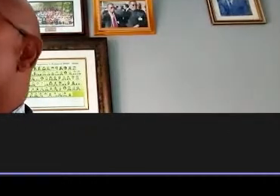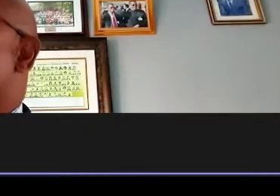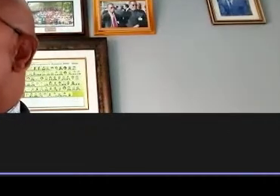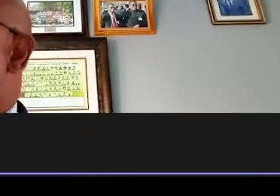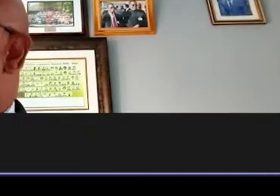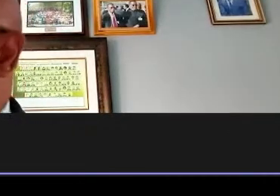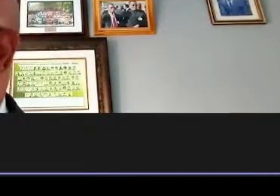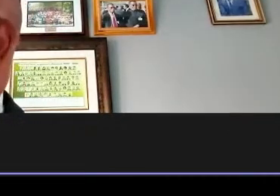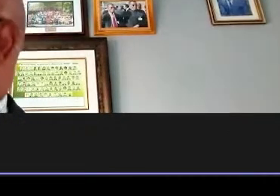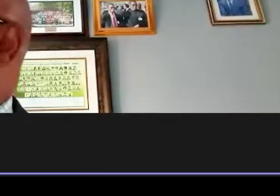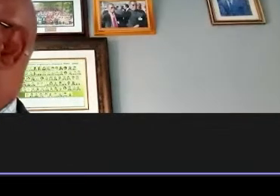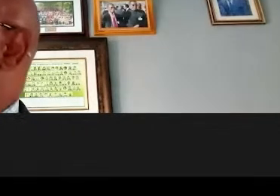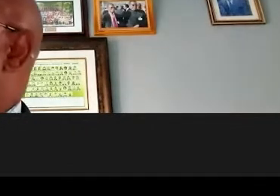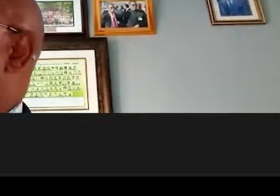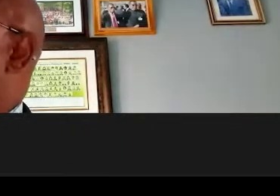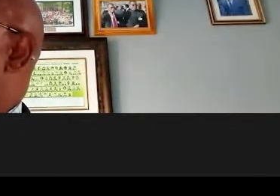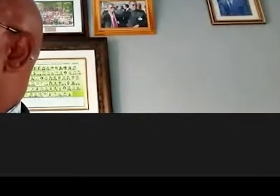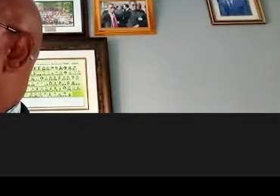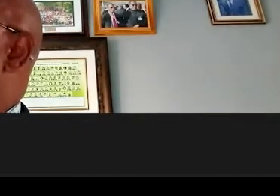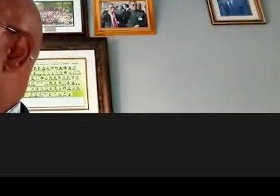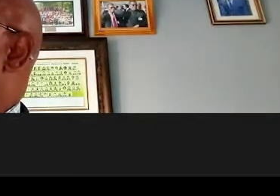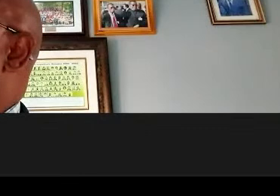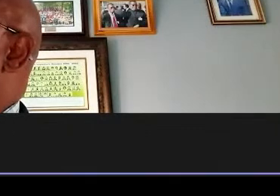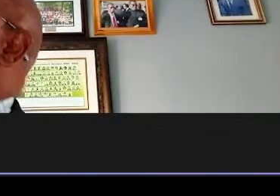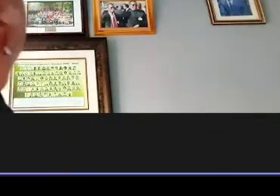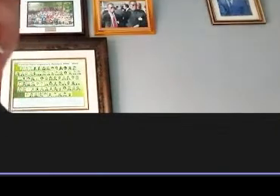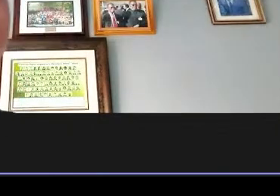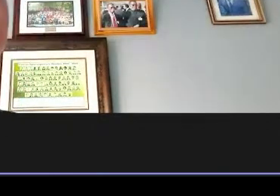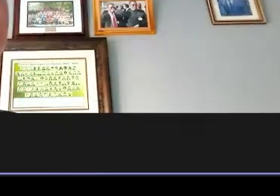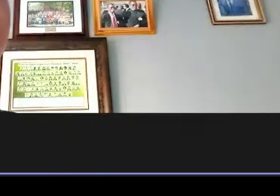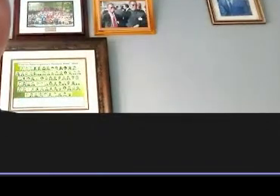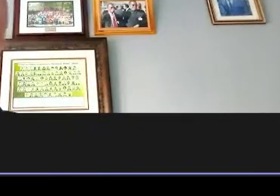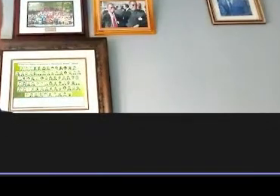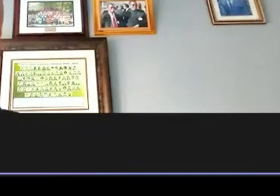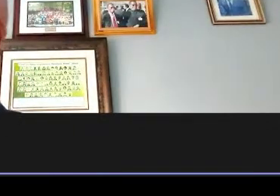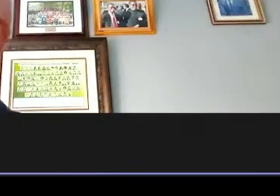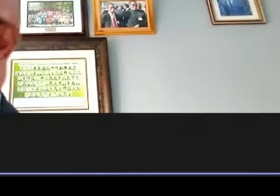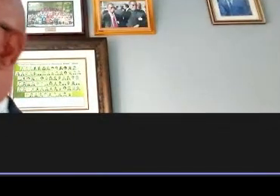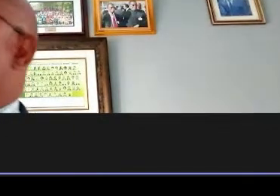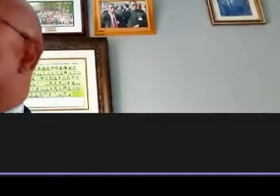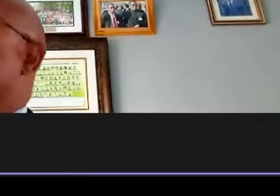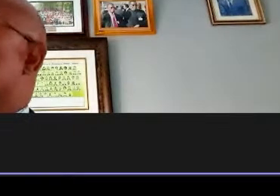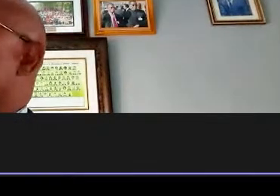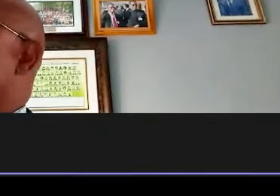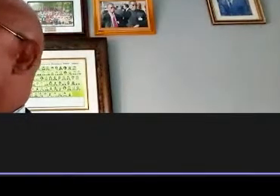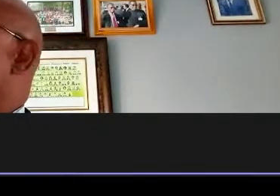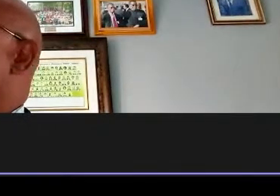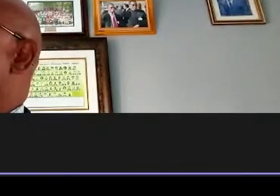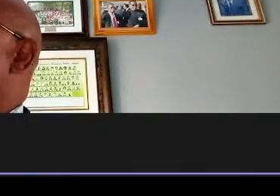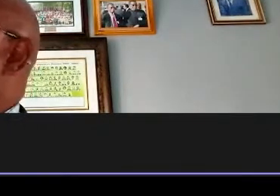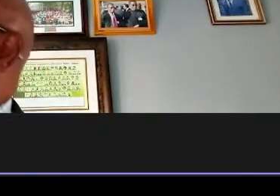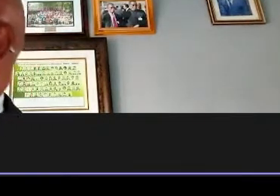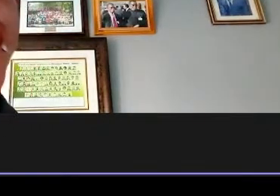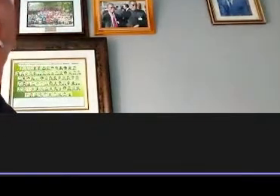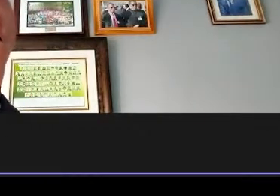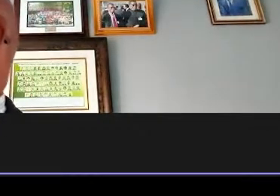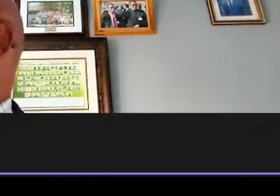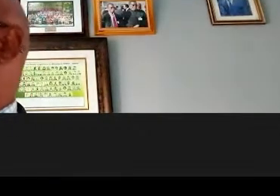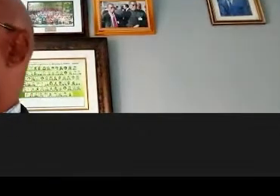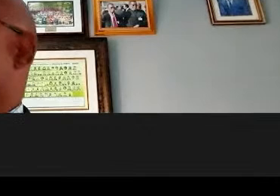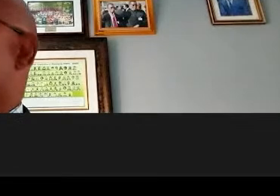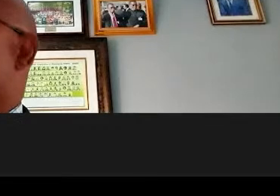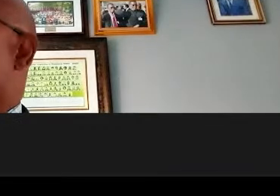parents are now adults. But the prophesied day of leaving transit camps has never